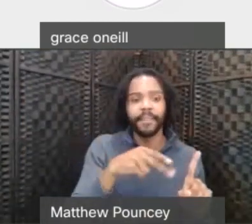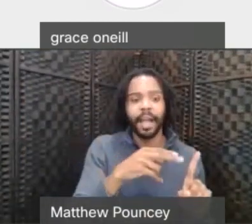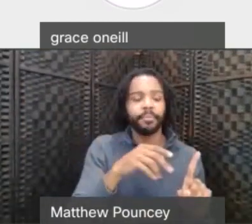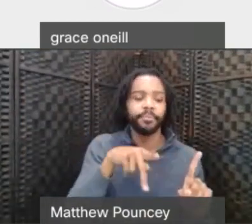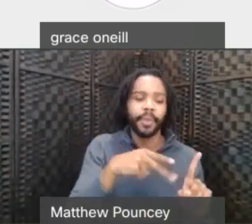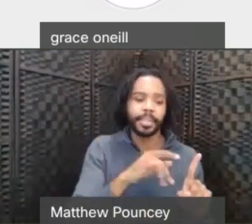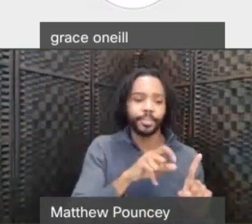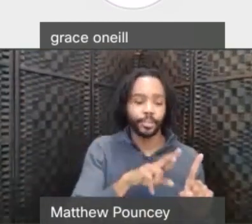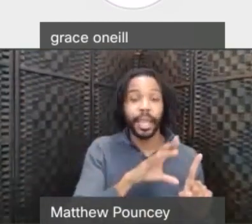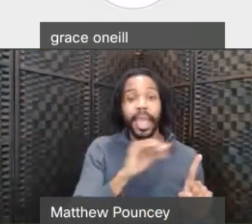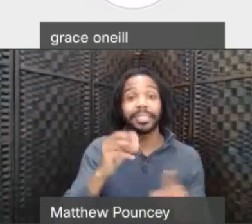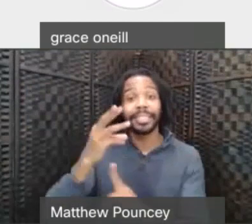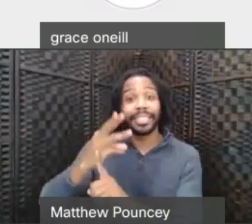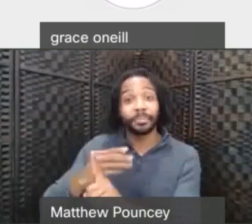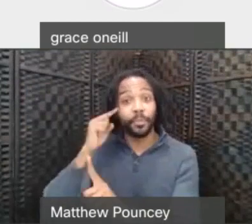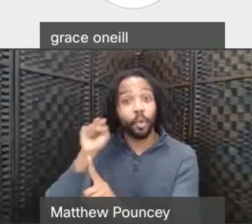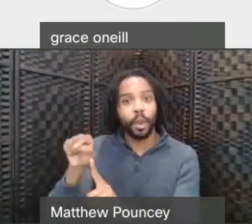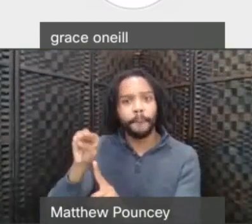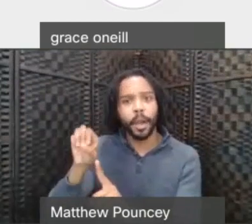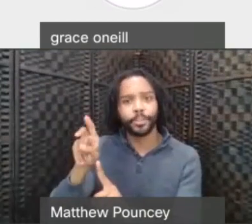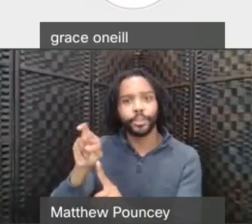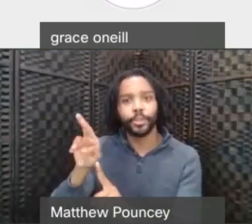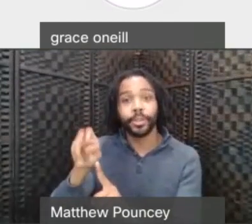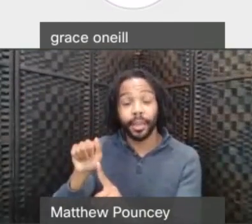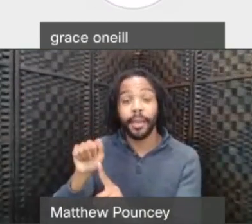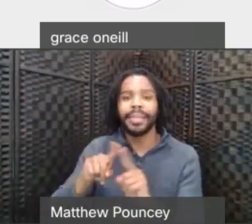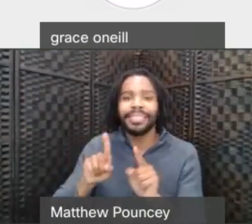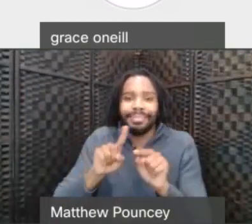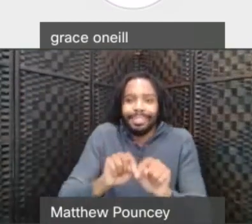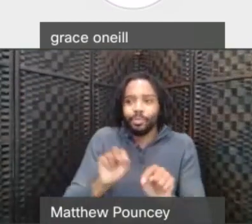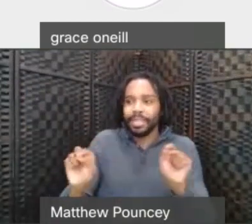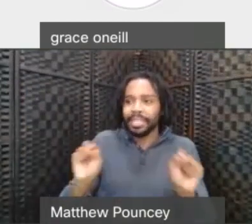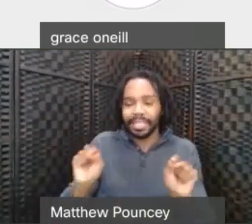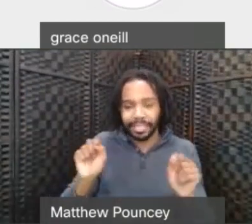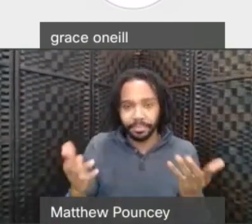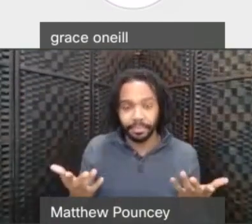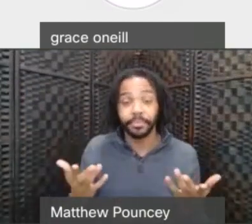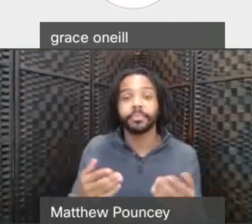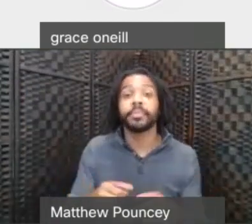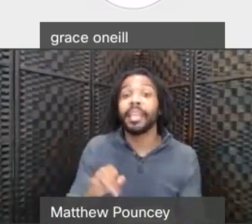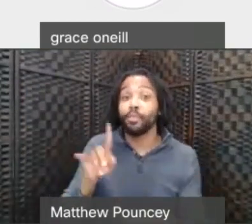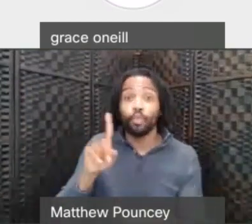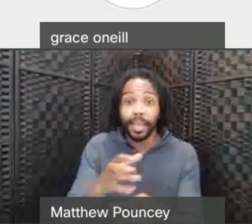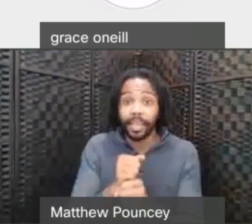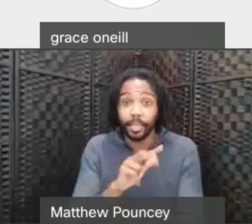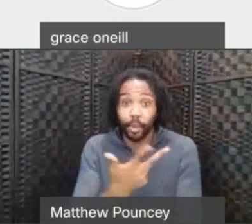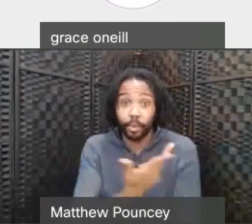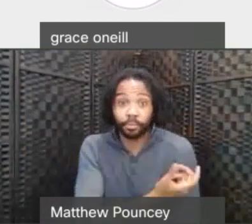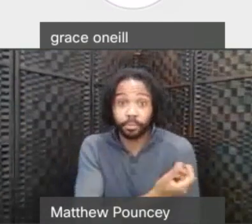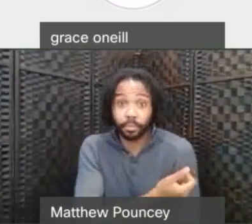not yet able to receive a booster based on that time frame or recommendation. And it includes those who received a